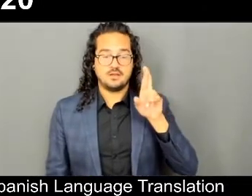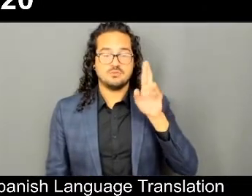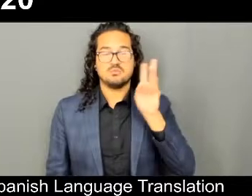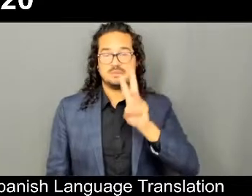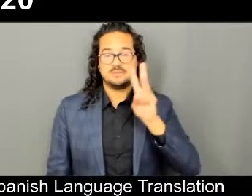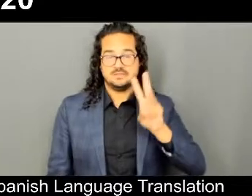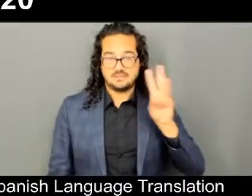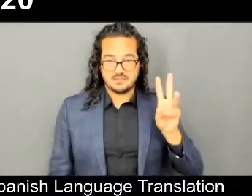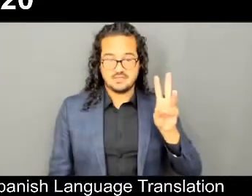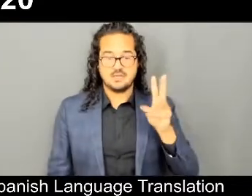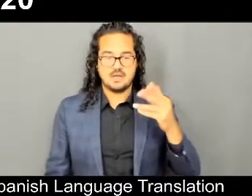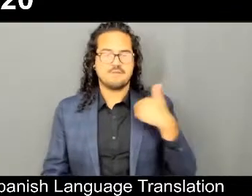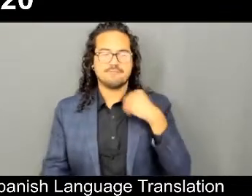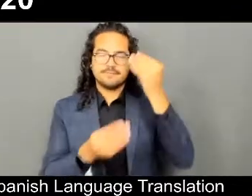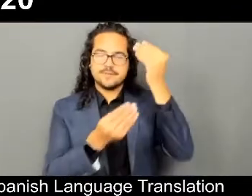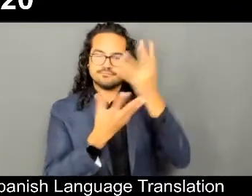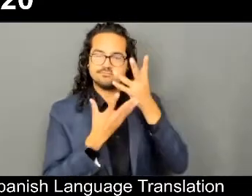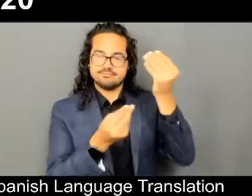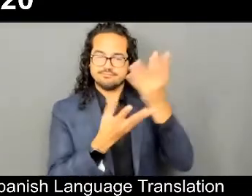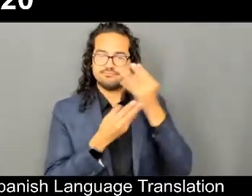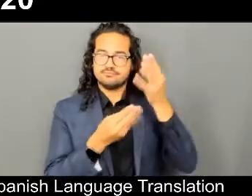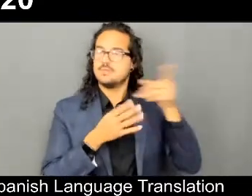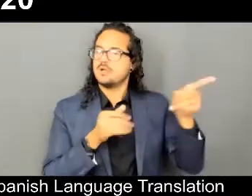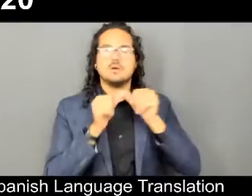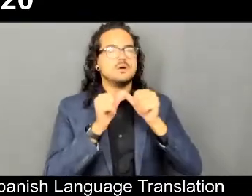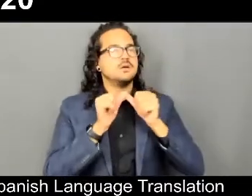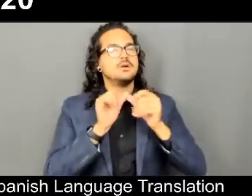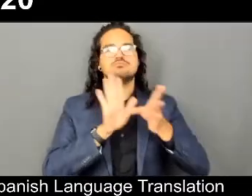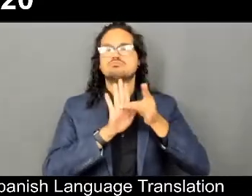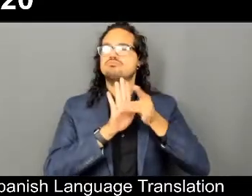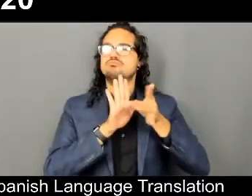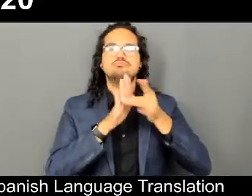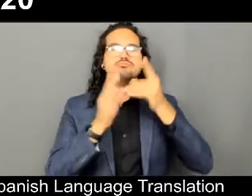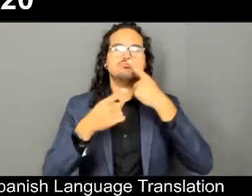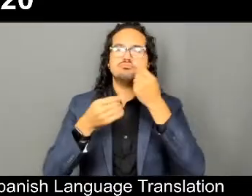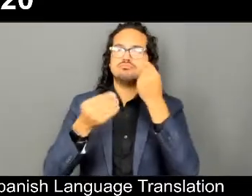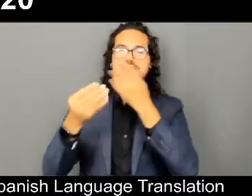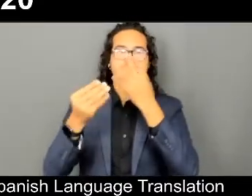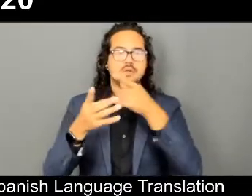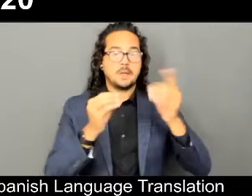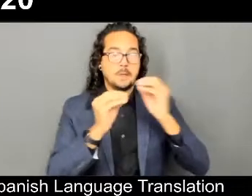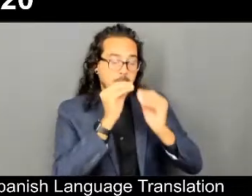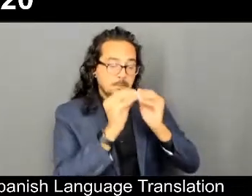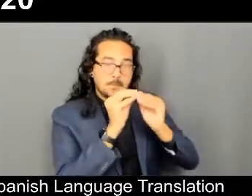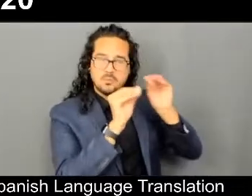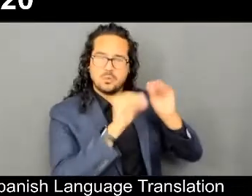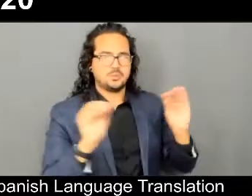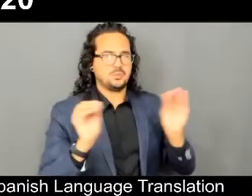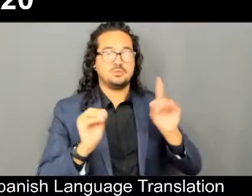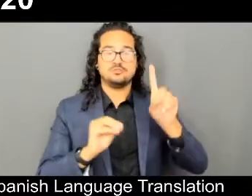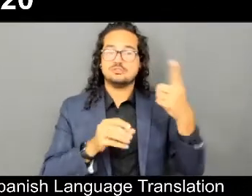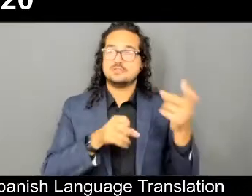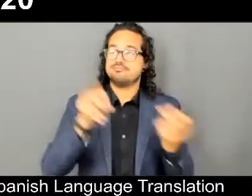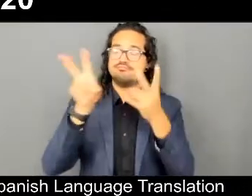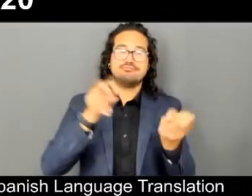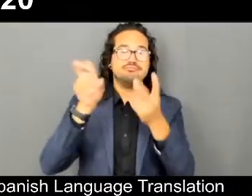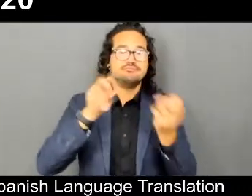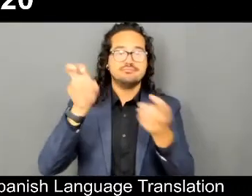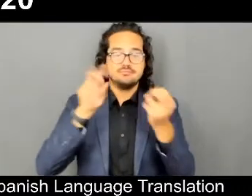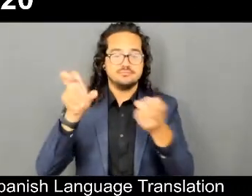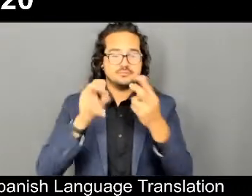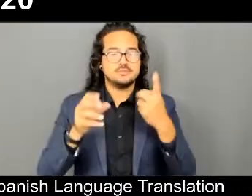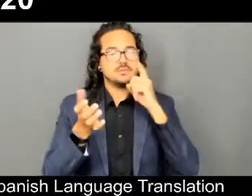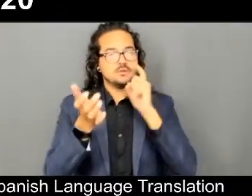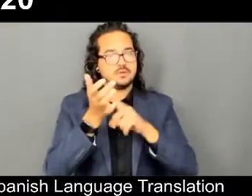I mean, you can still use it for trending. It's really good for trending. It'll track right along with the EPA monitors, but